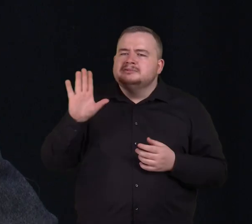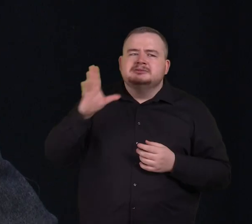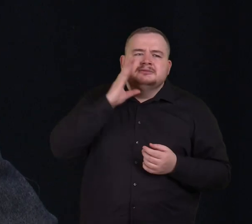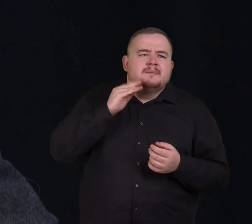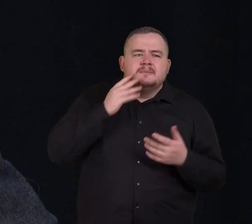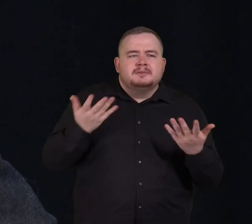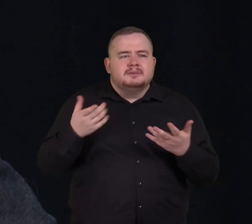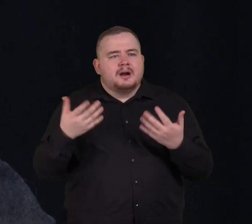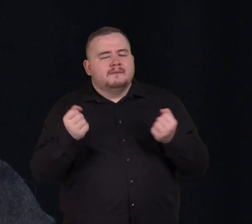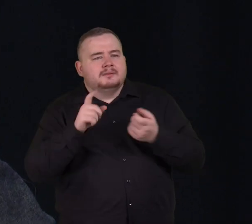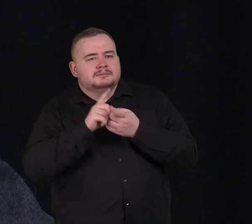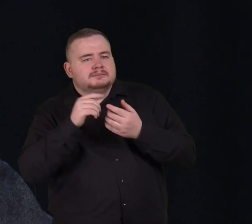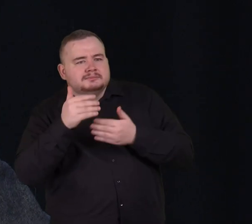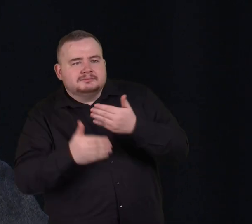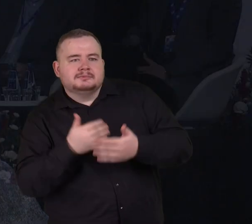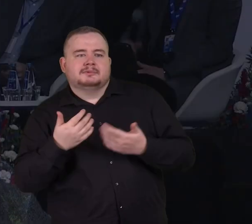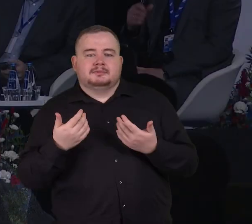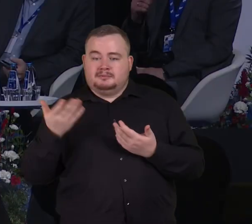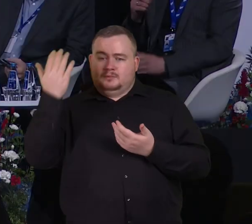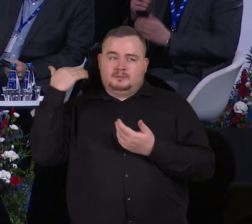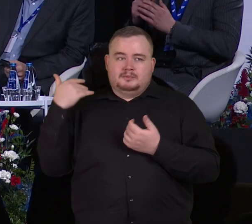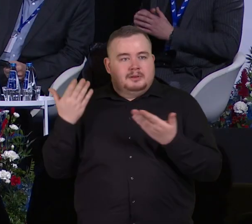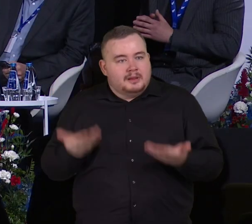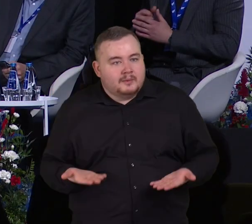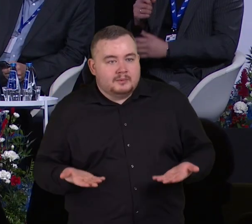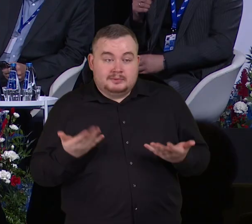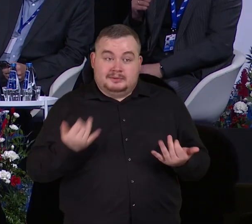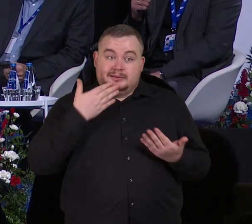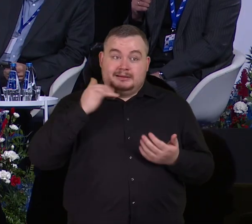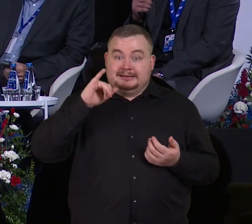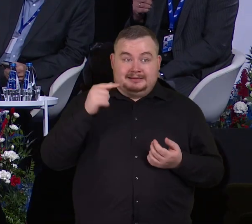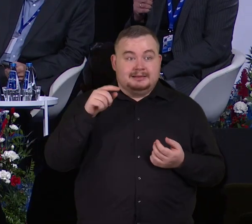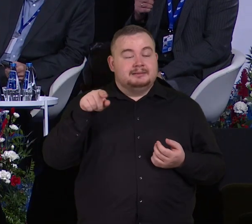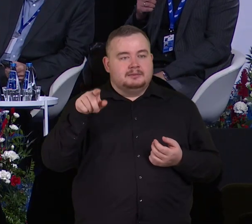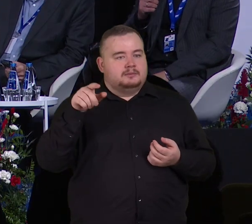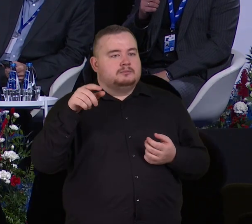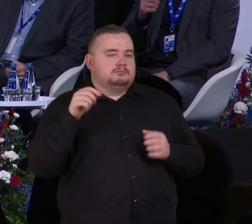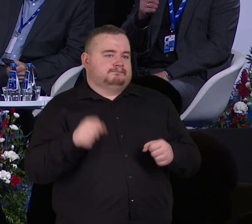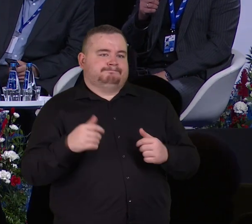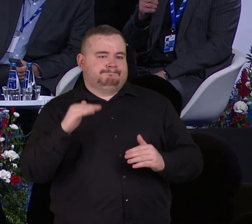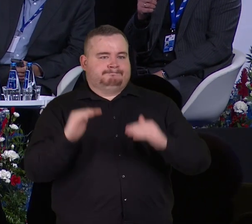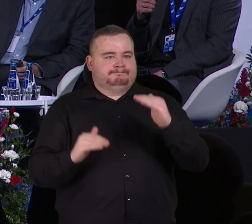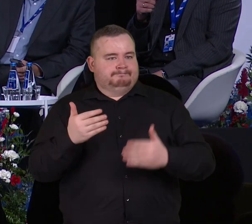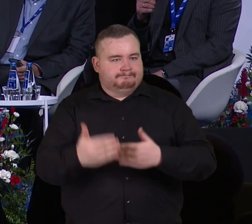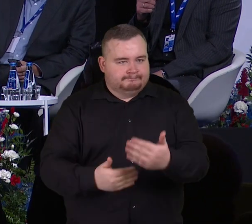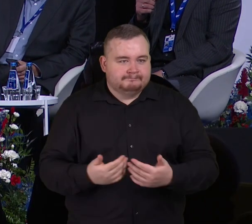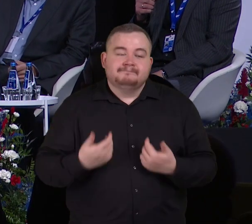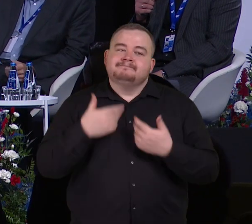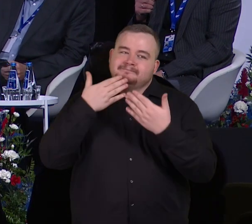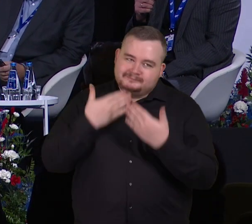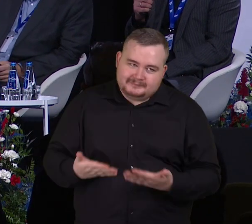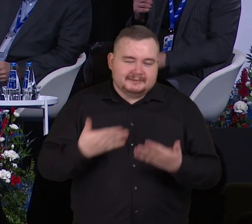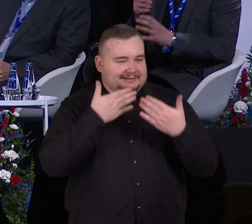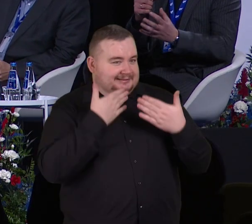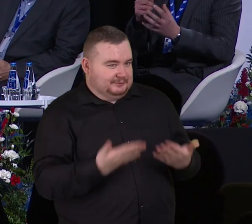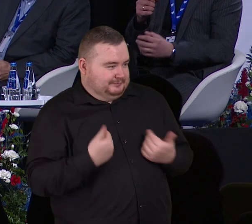your experiences here? Z sąsiadami. Dzień dobry Państwu. Po pierwsze chciałem serdecznie podziękować za zaproszenie